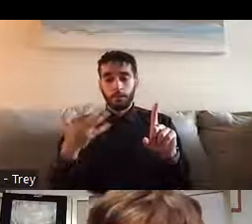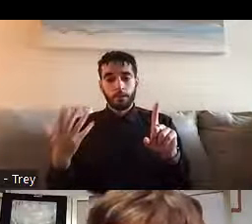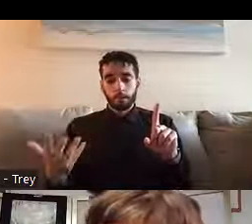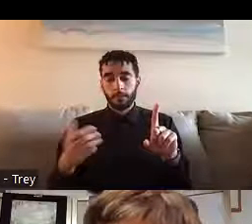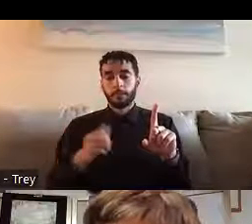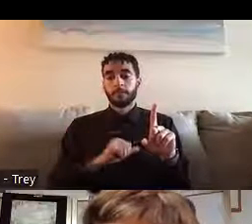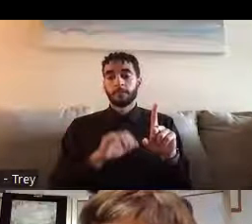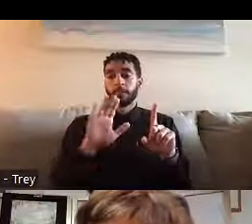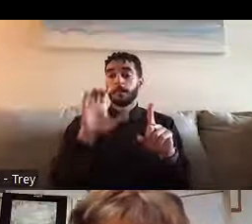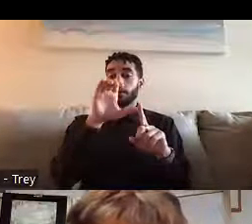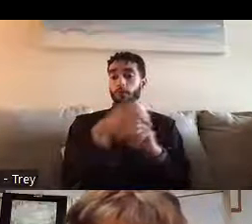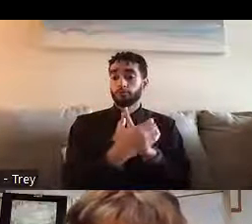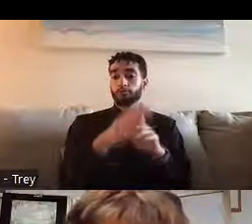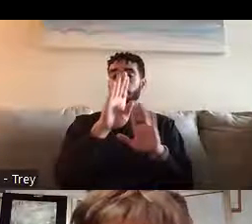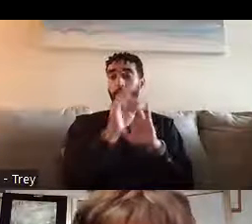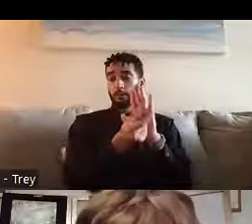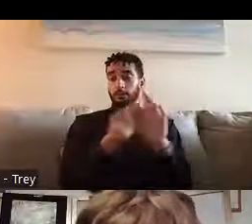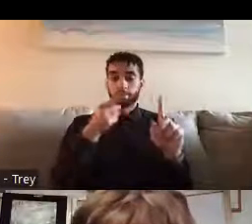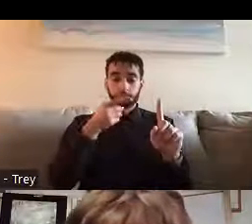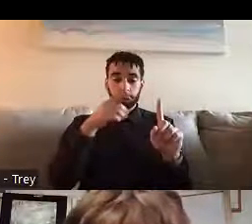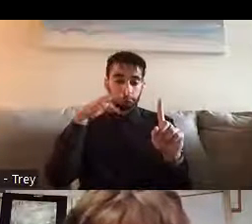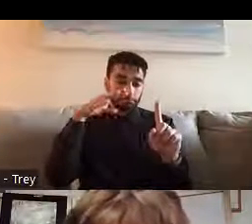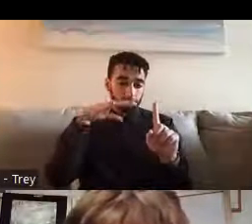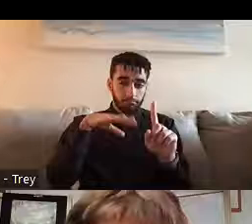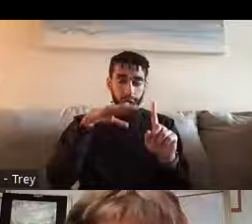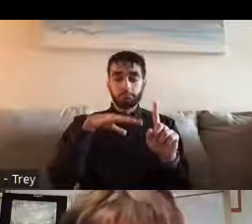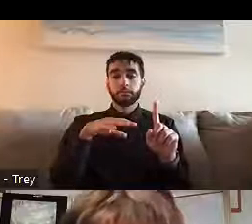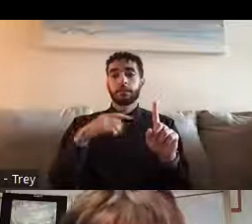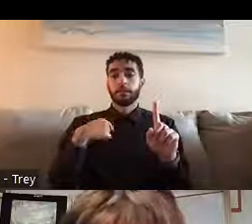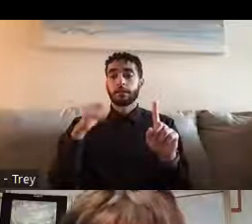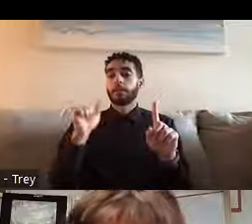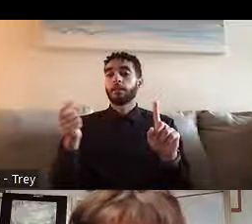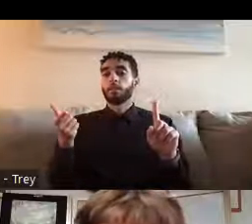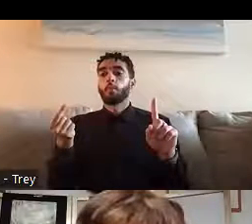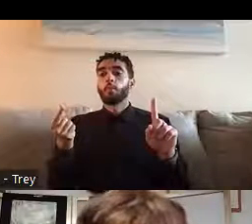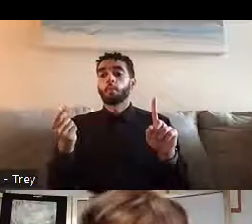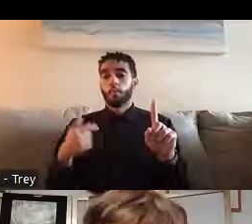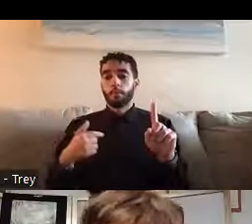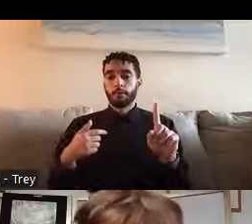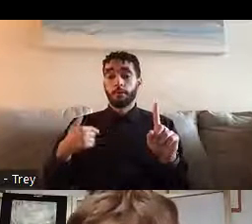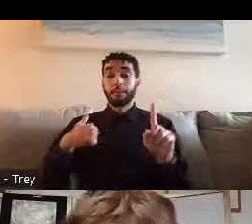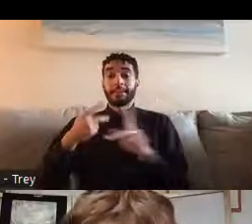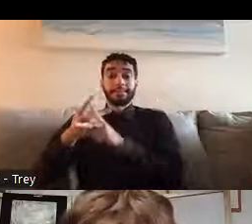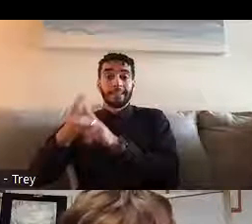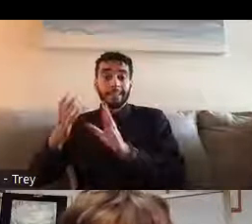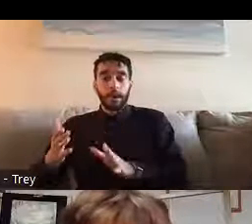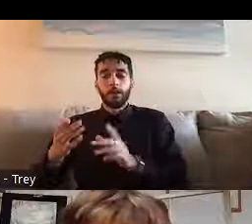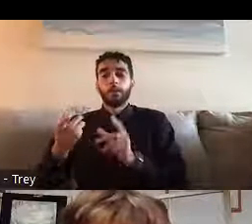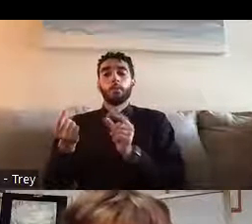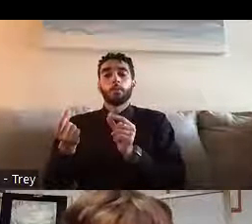cultural backgrounds, and then what can be done with the patient and with the caregiver. What are some effective ways to